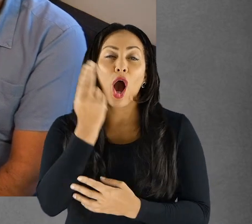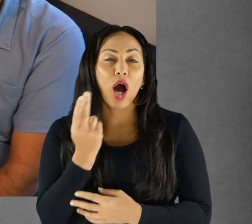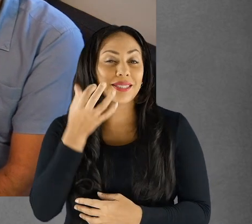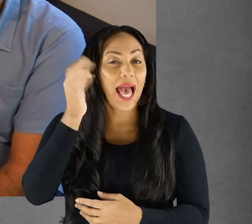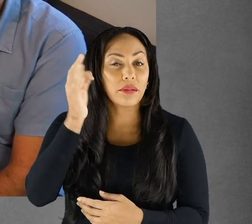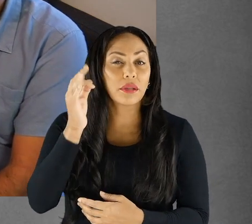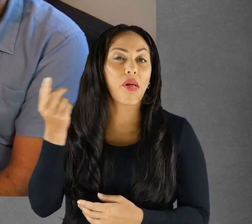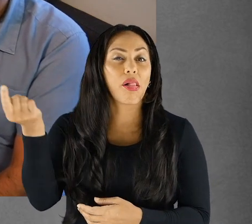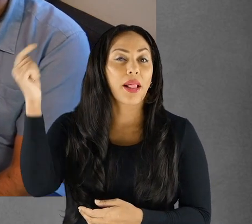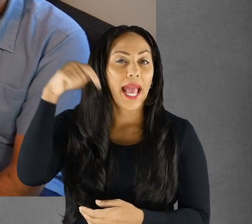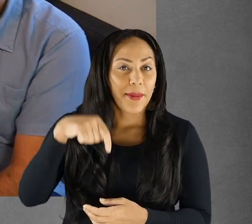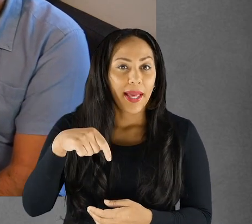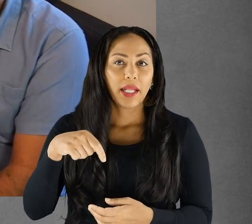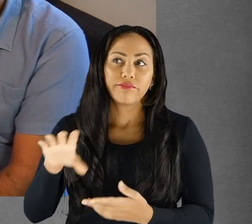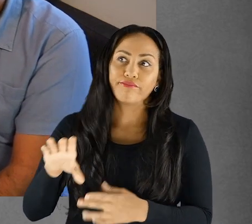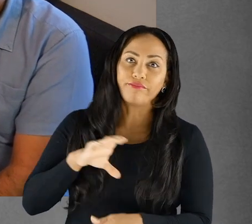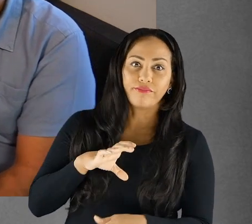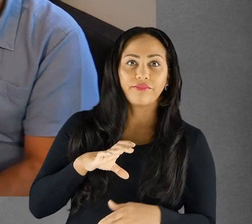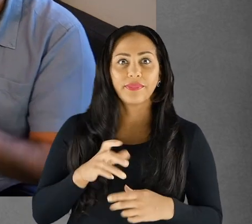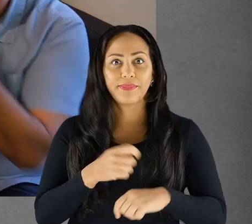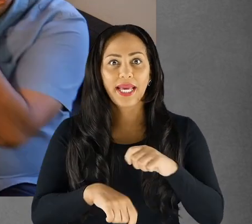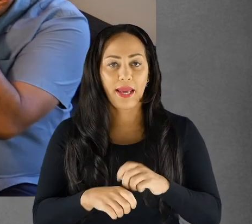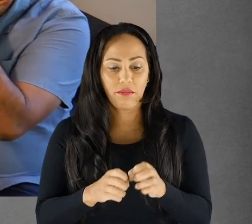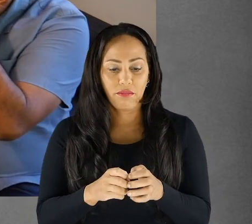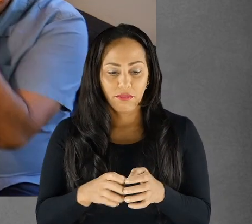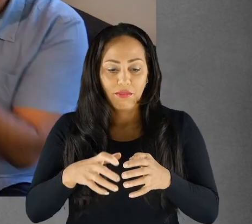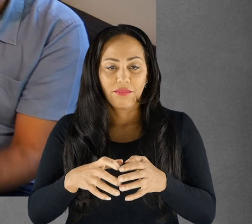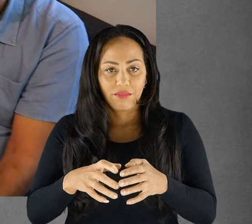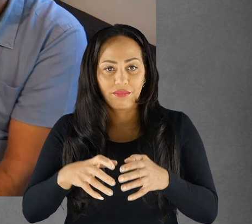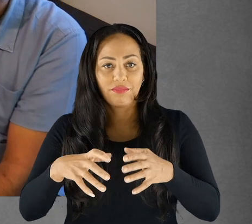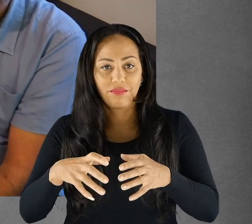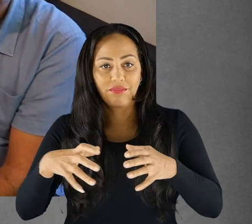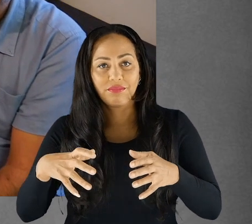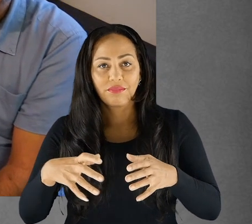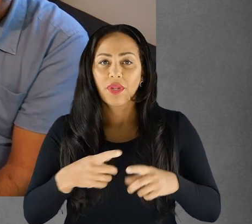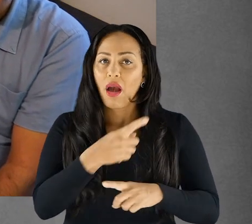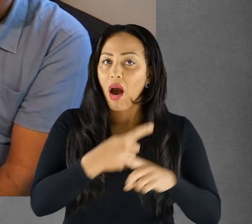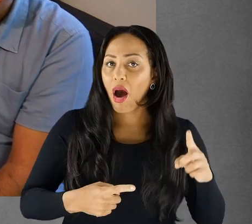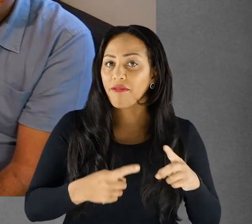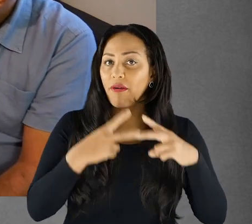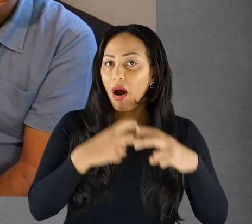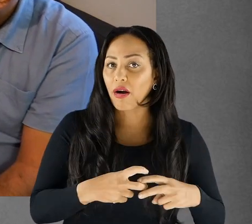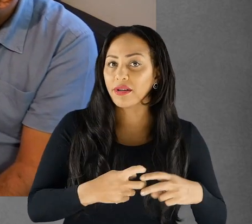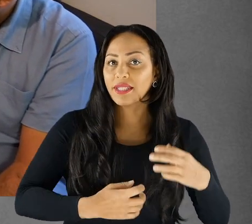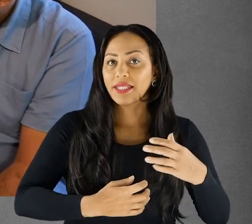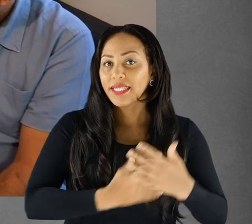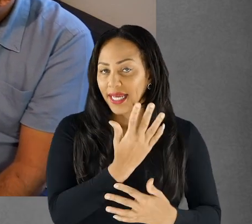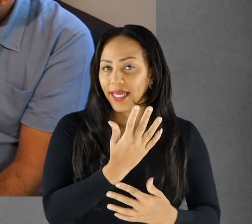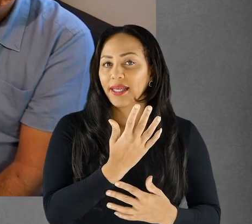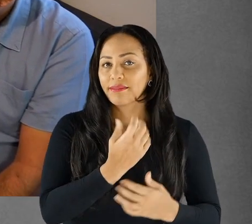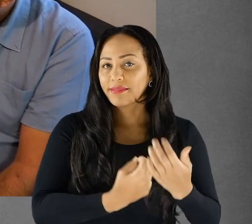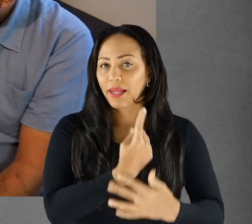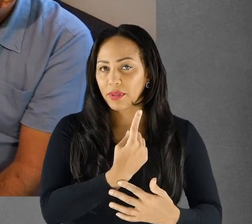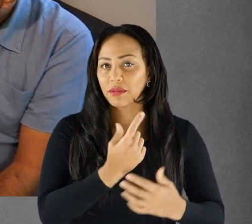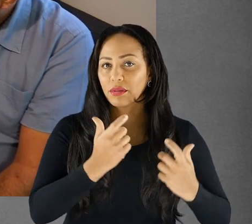in, and then it just kept building. And we did half of the R&D in lockdown, which was very interesting.